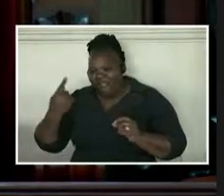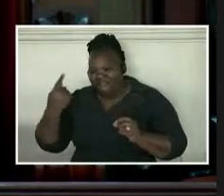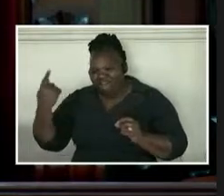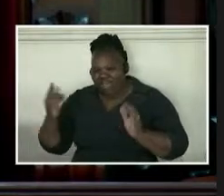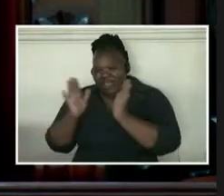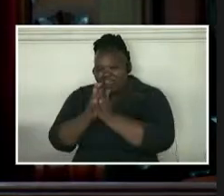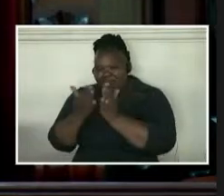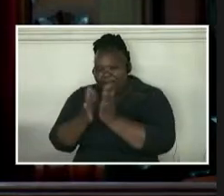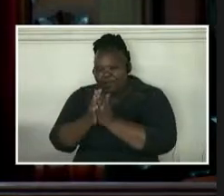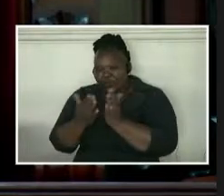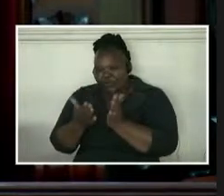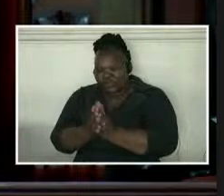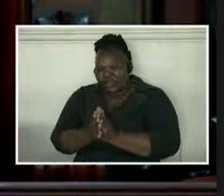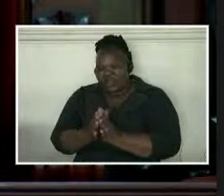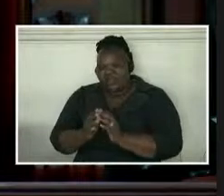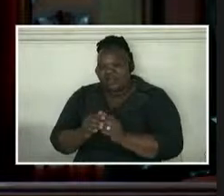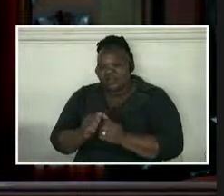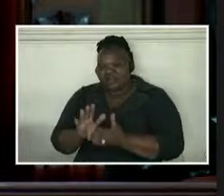departmental